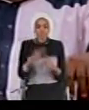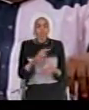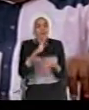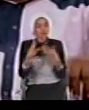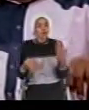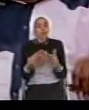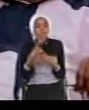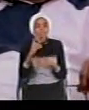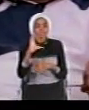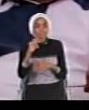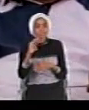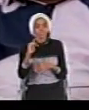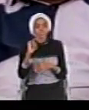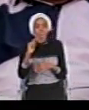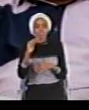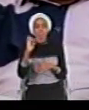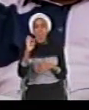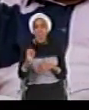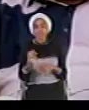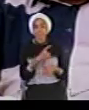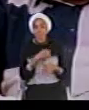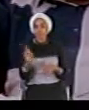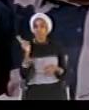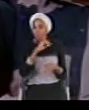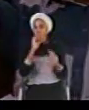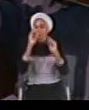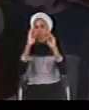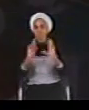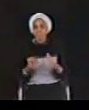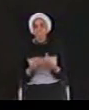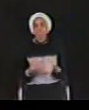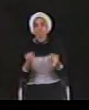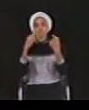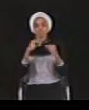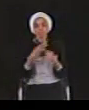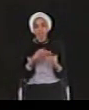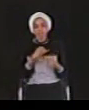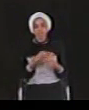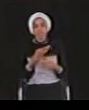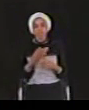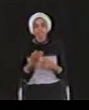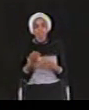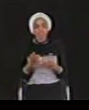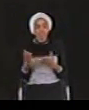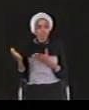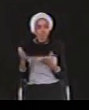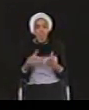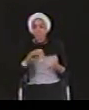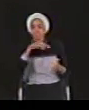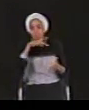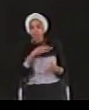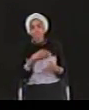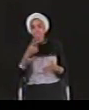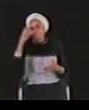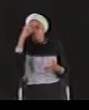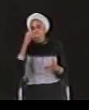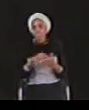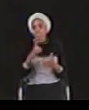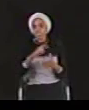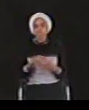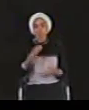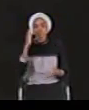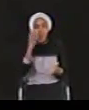those Canaanites, all those gainsayers that come and they form a confederacy and they think they will